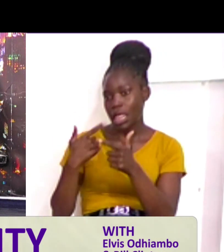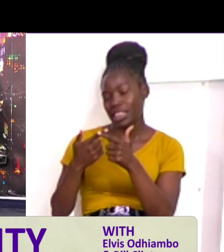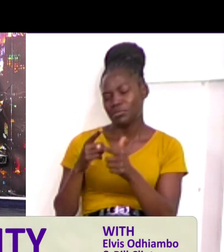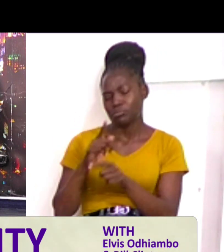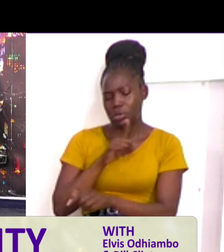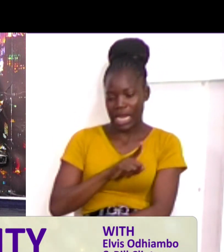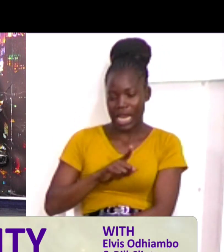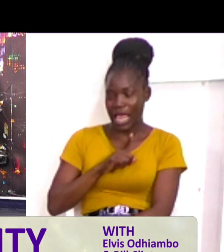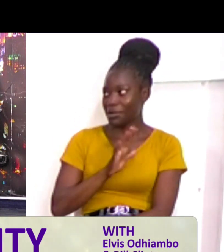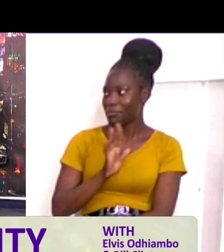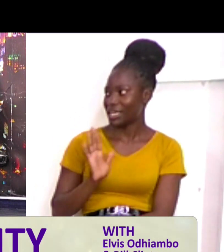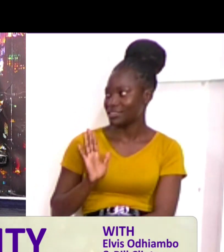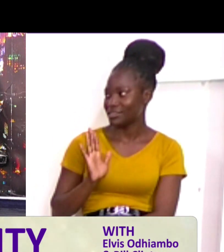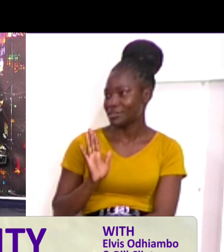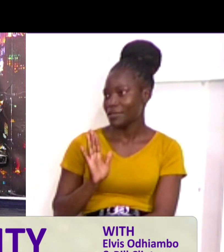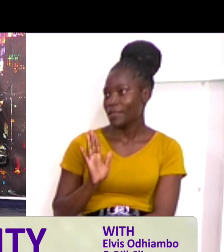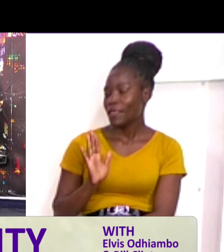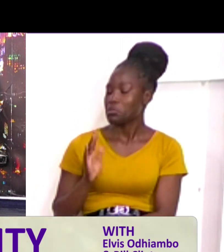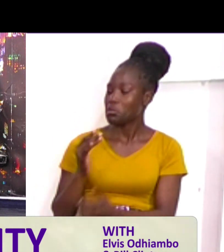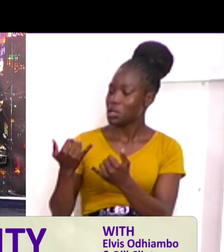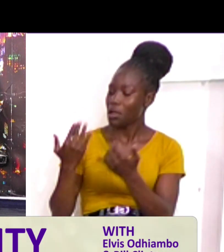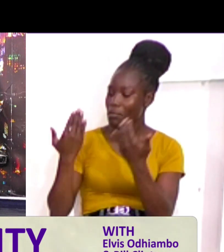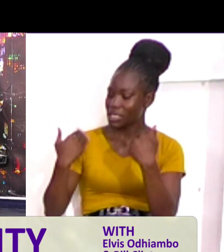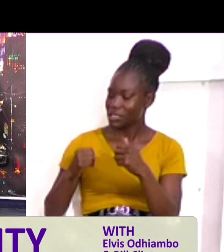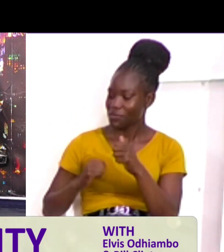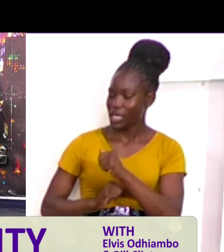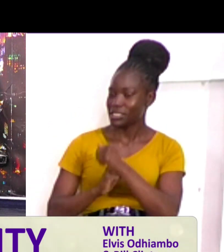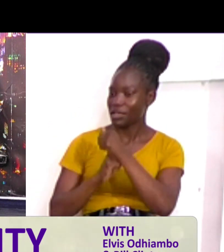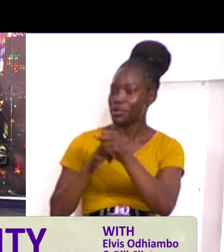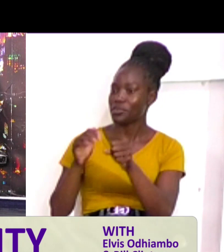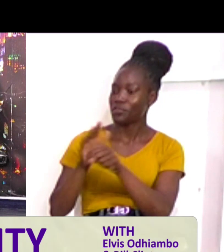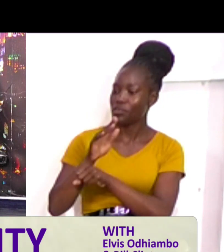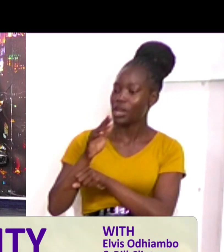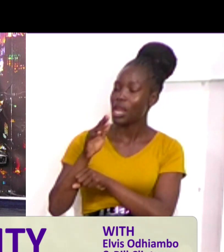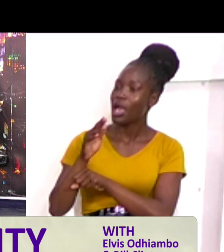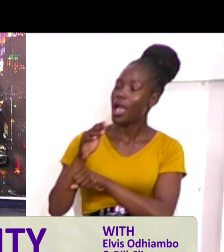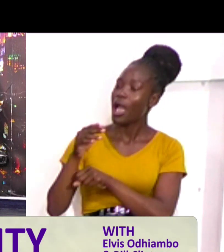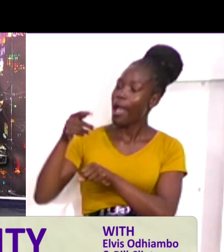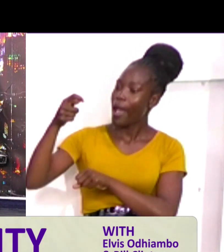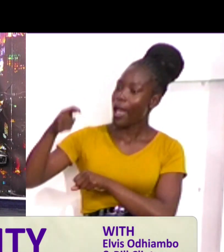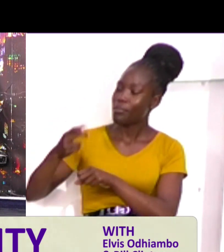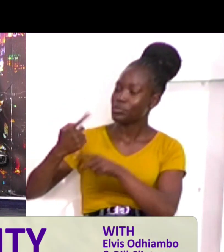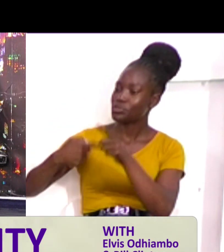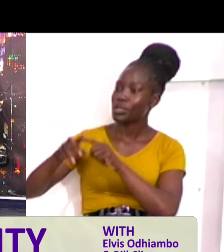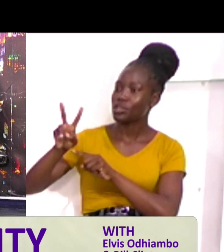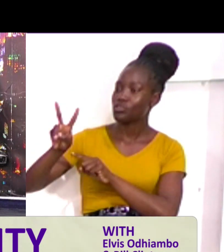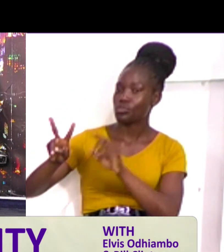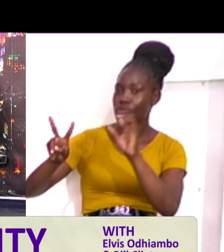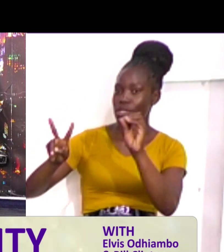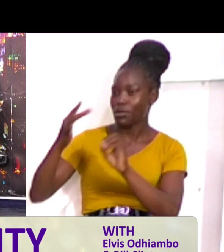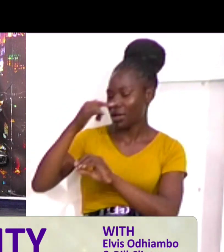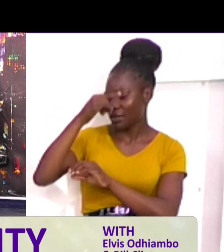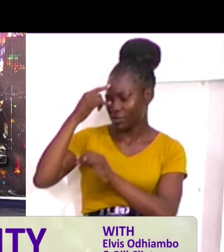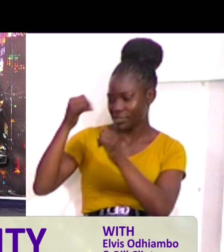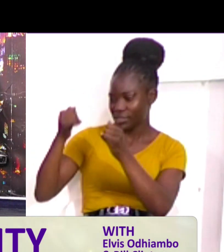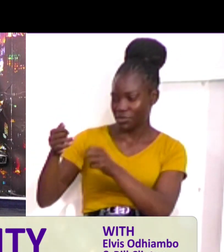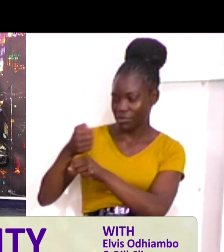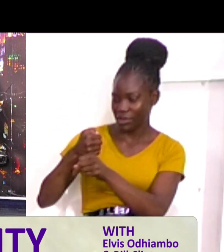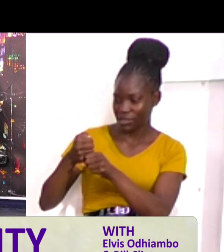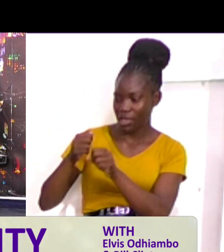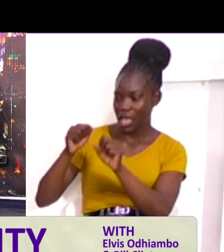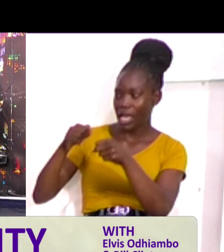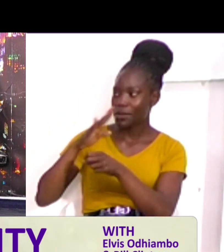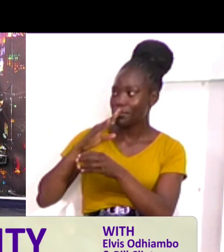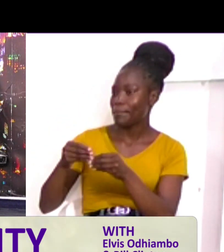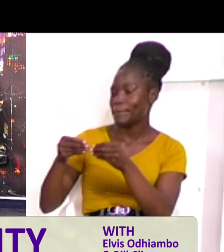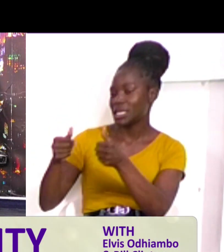by luck. All right. So I go for Fulham to win 2-0 because Newcastle can be